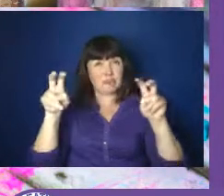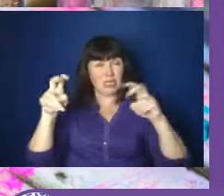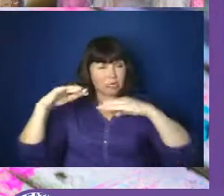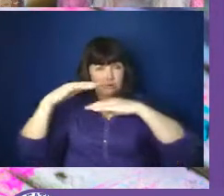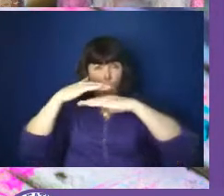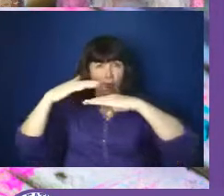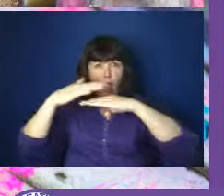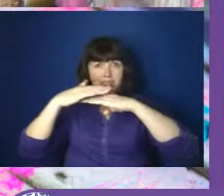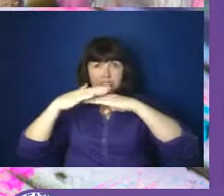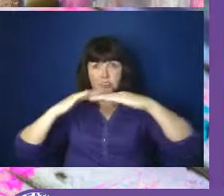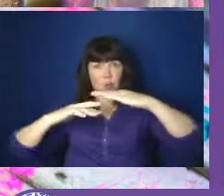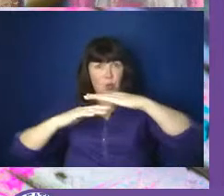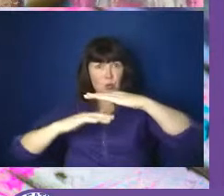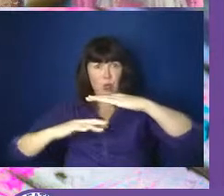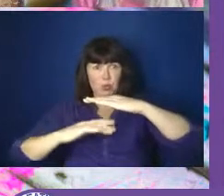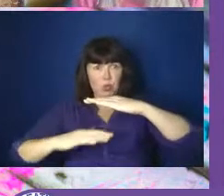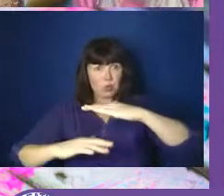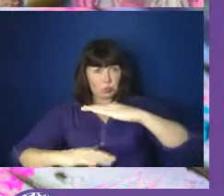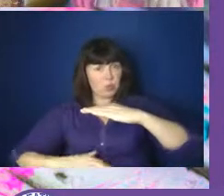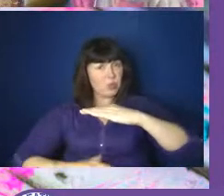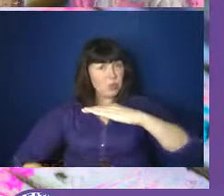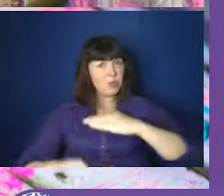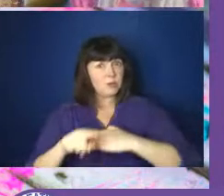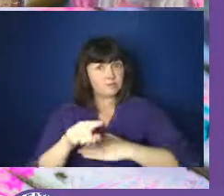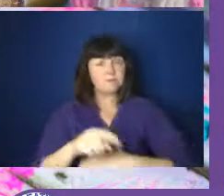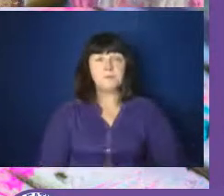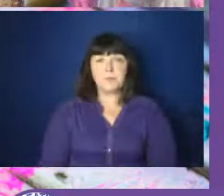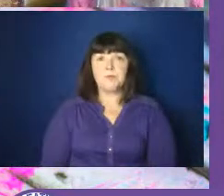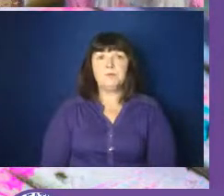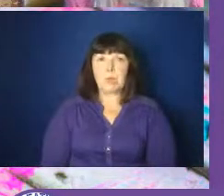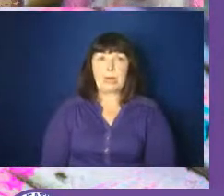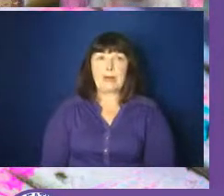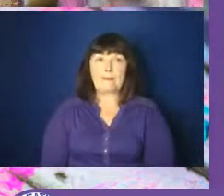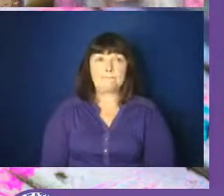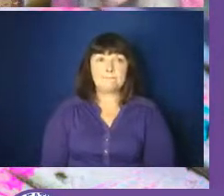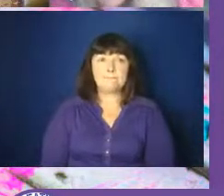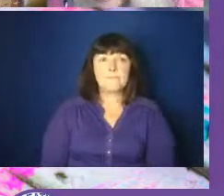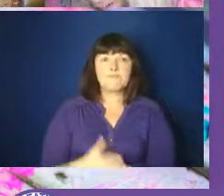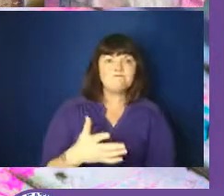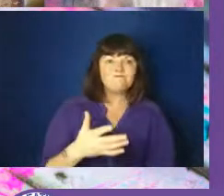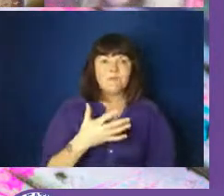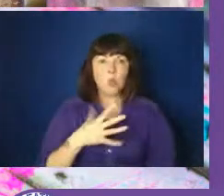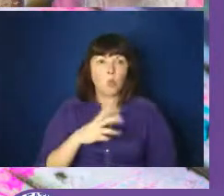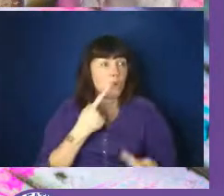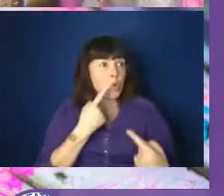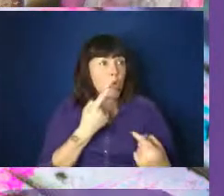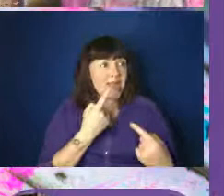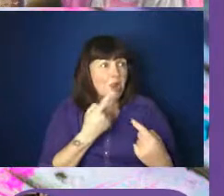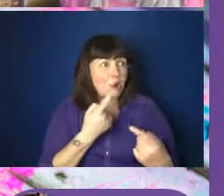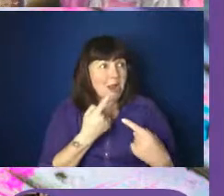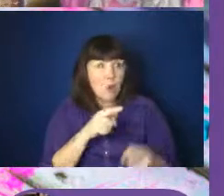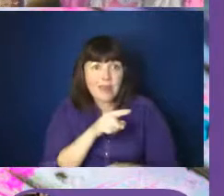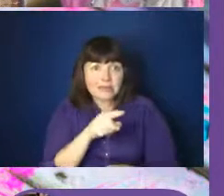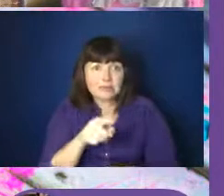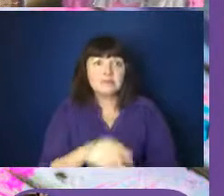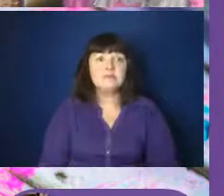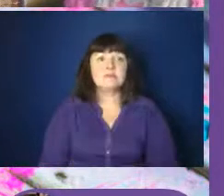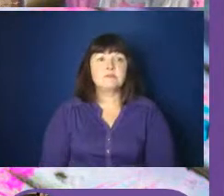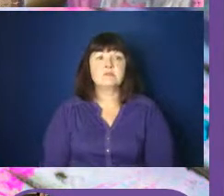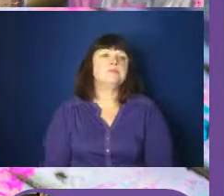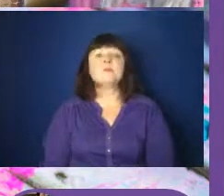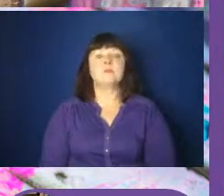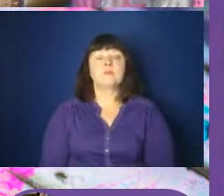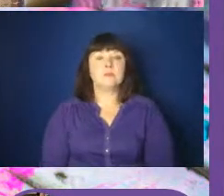awesome. I don't want to skip on. I want to hear some more comments, actually, because I really like these. They're